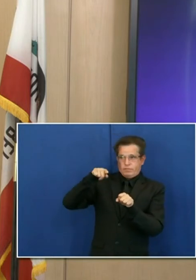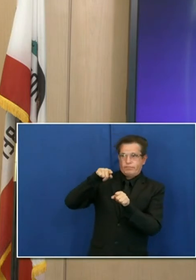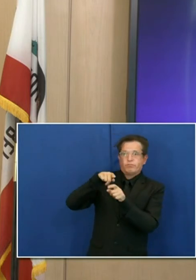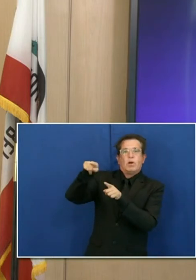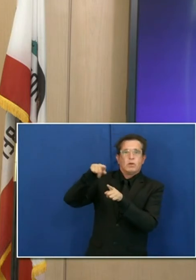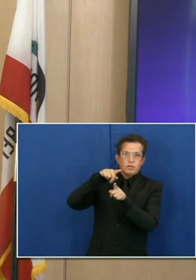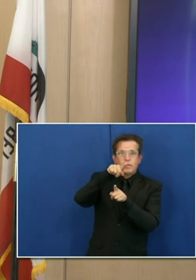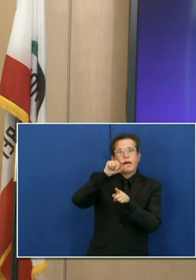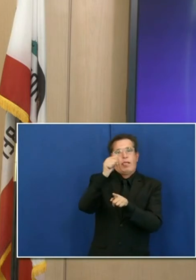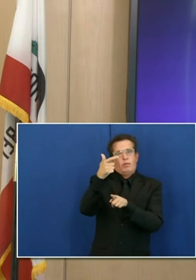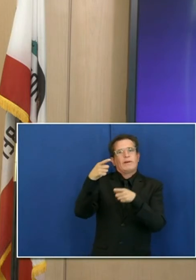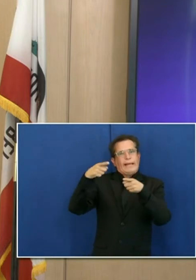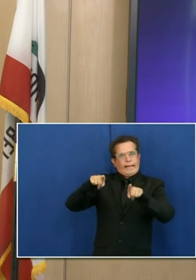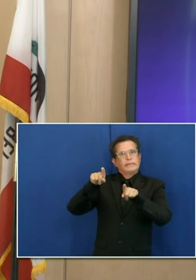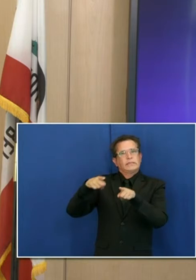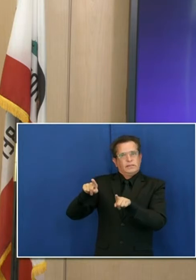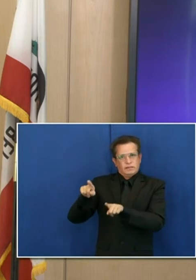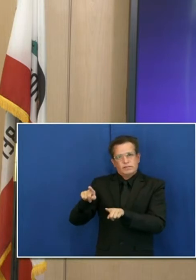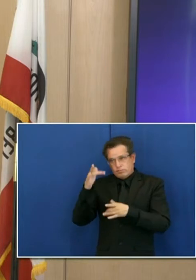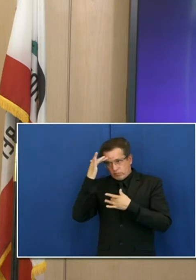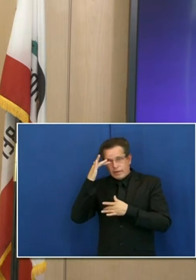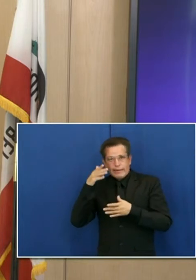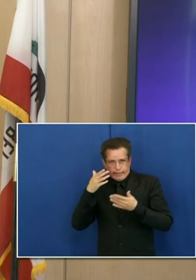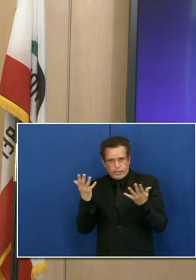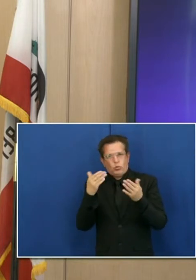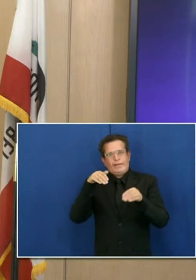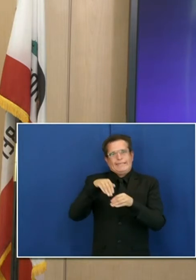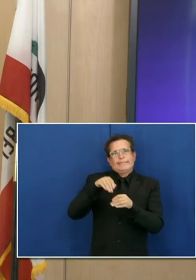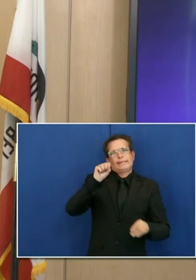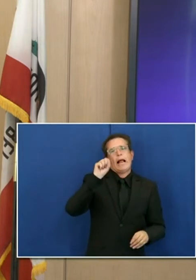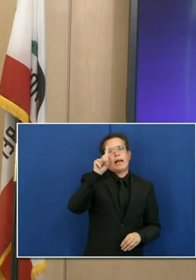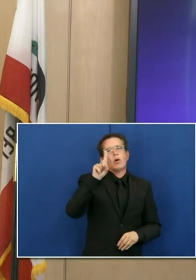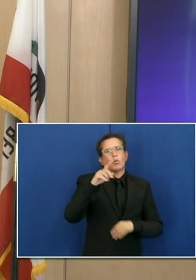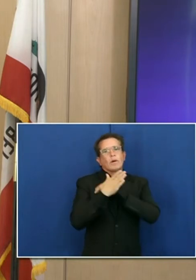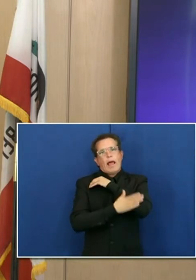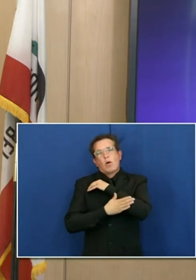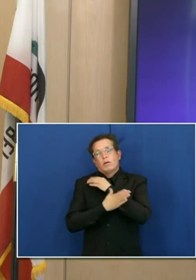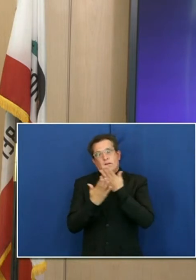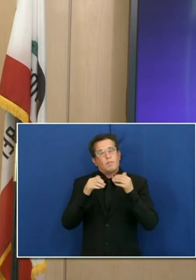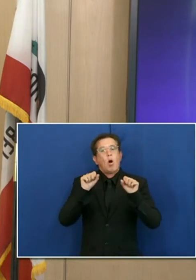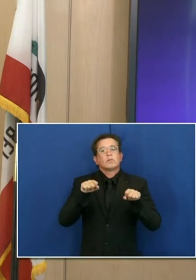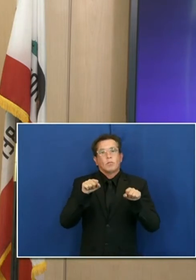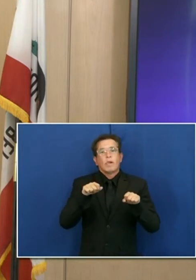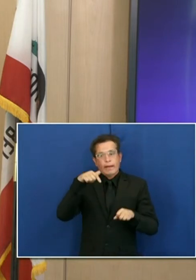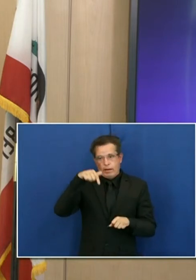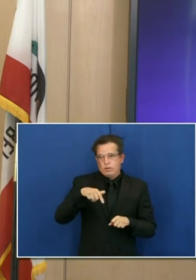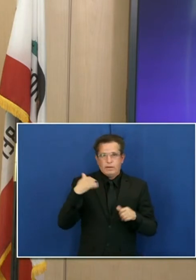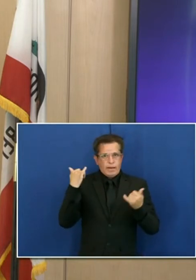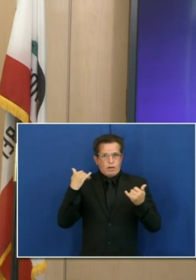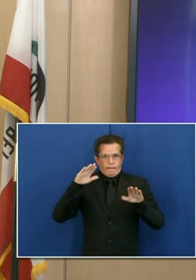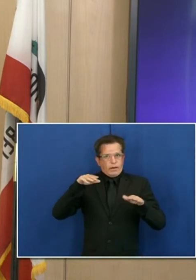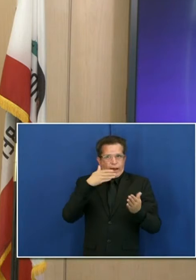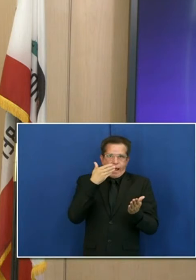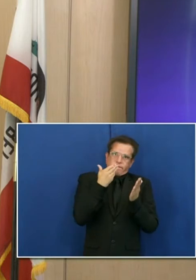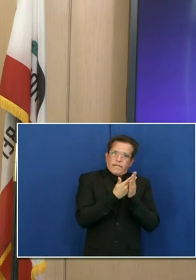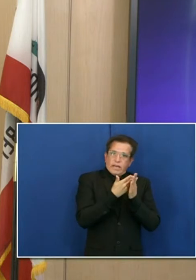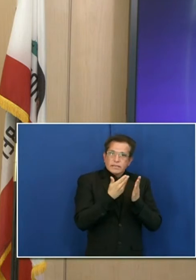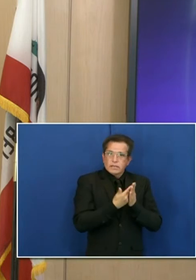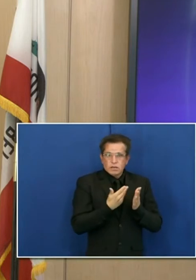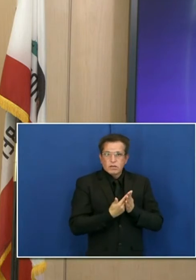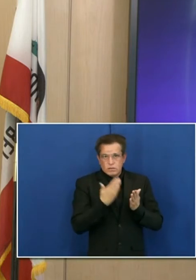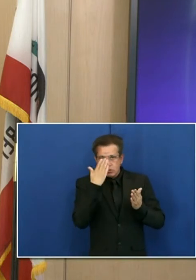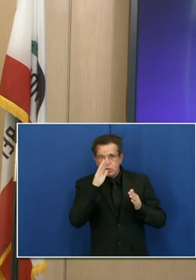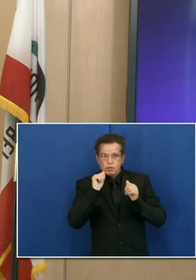other cases of the same strain in San Diego County. And while it's been pointed out that there is not yet evidence that the strain has any more